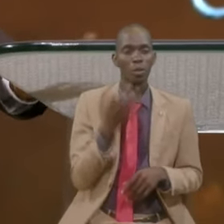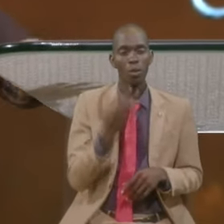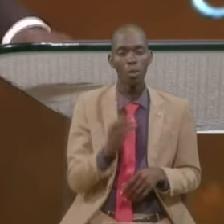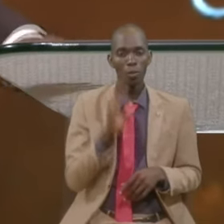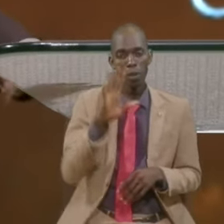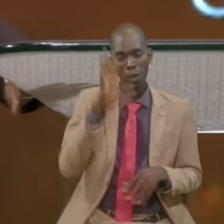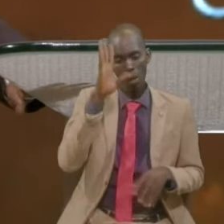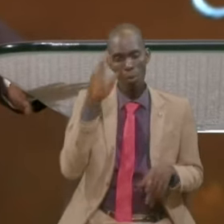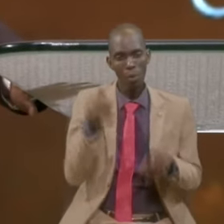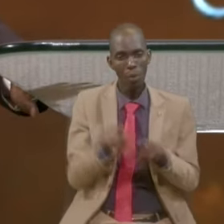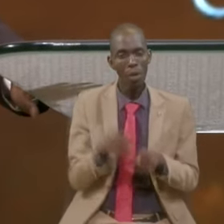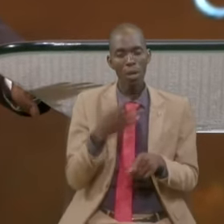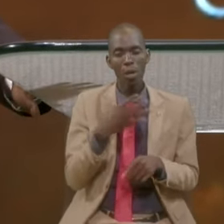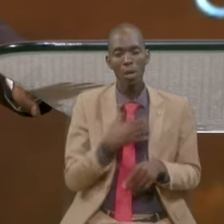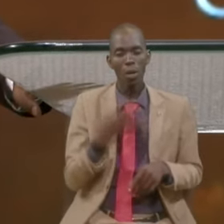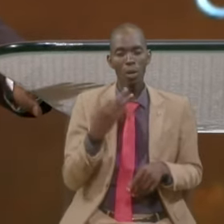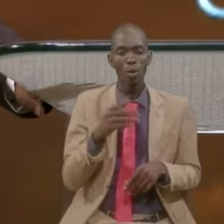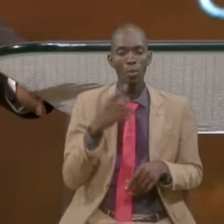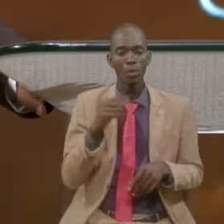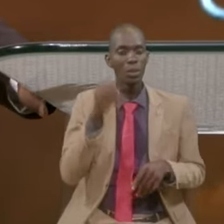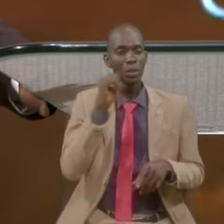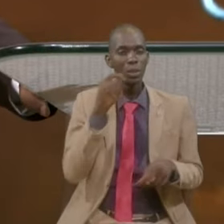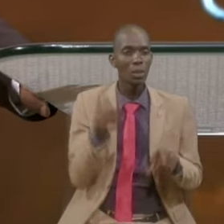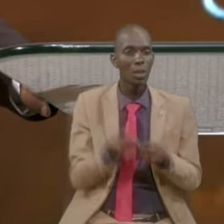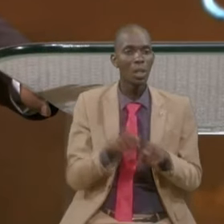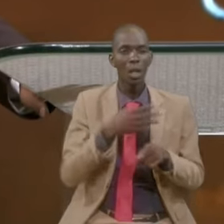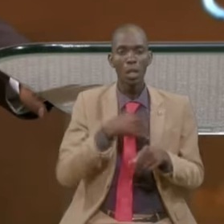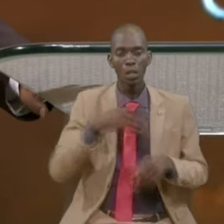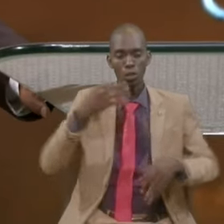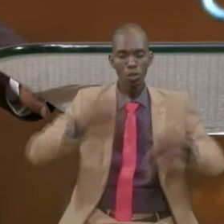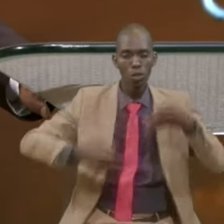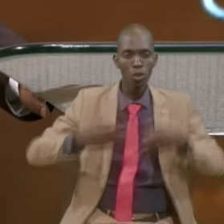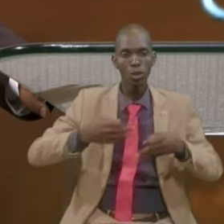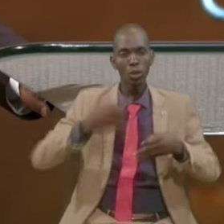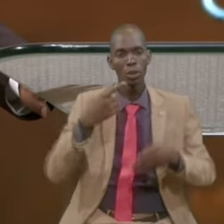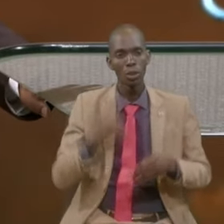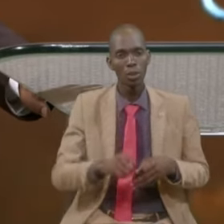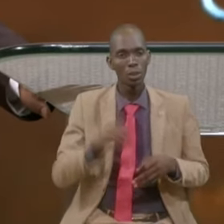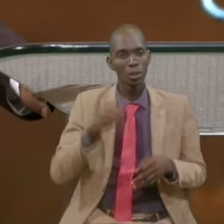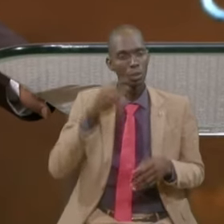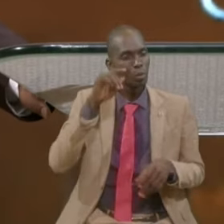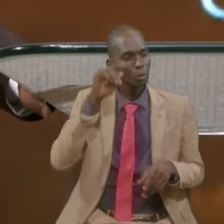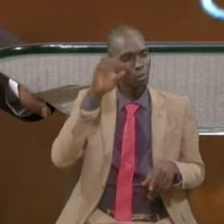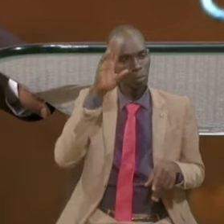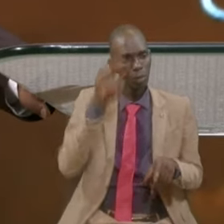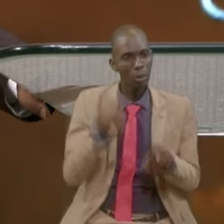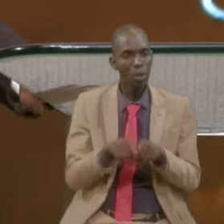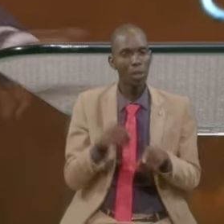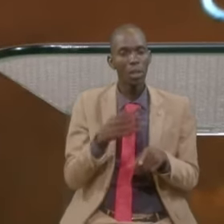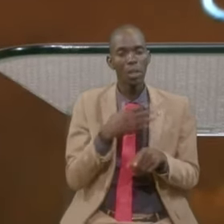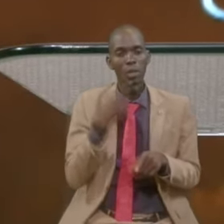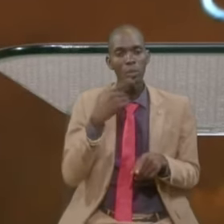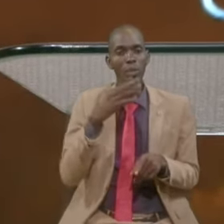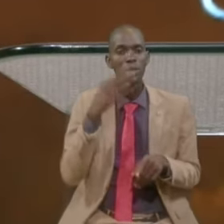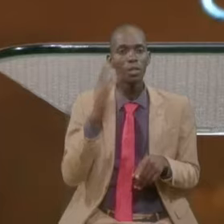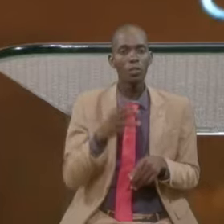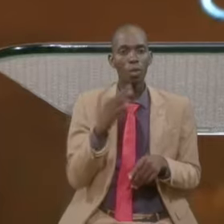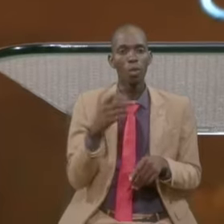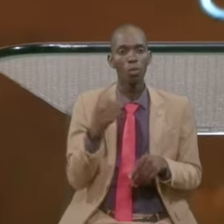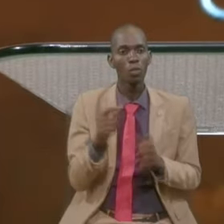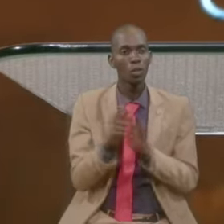his sister too, and judgeth his brother, his sister, speaketh evil of the law,